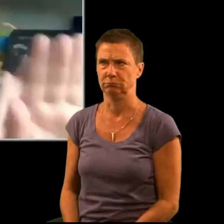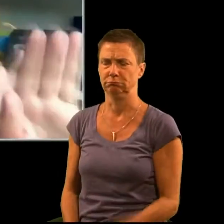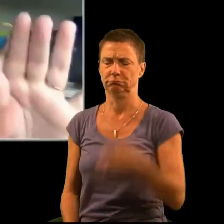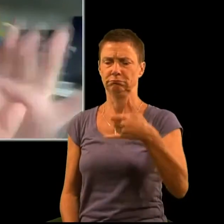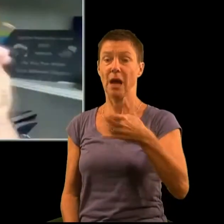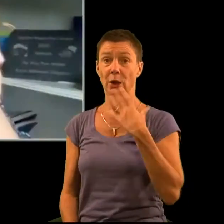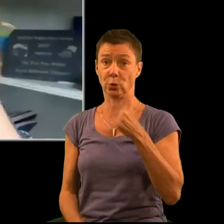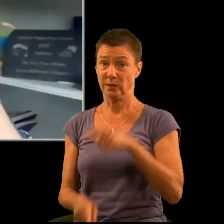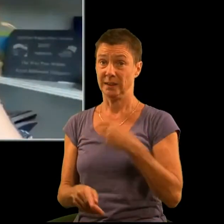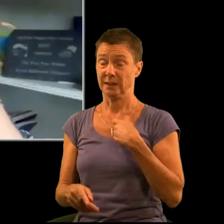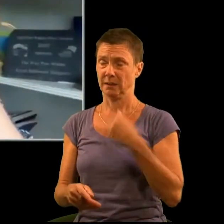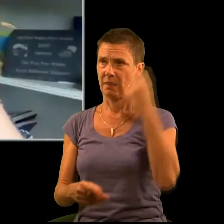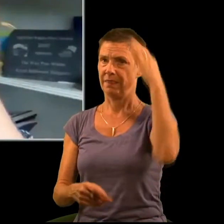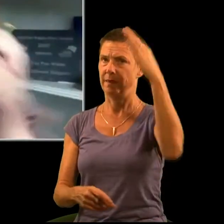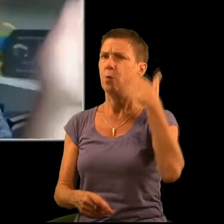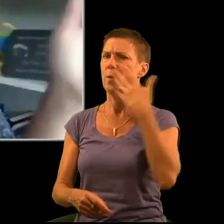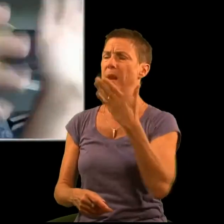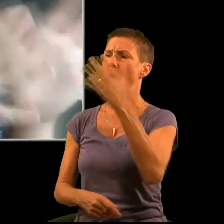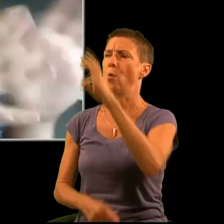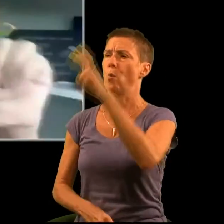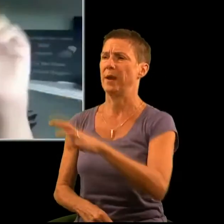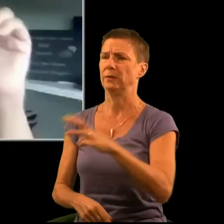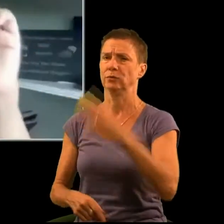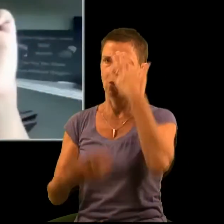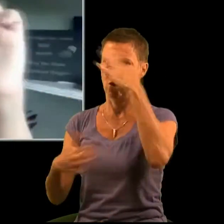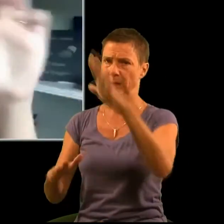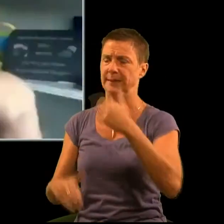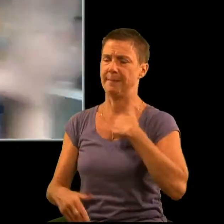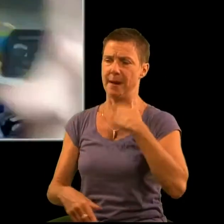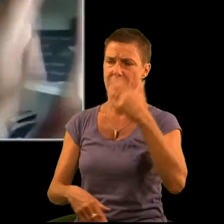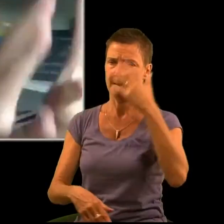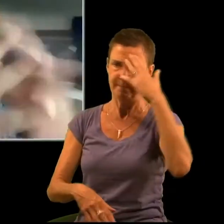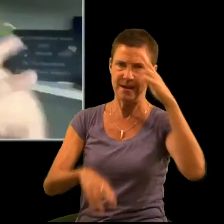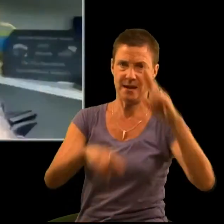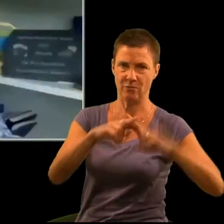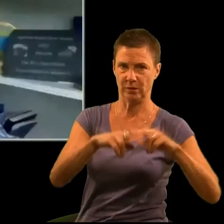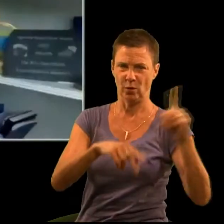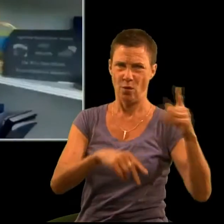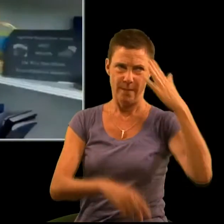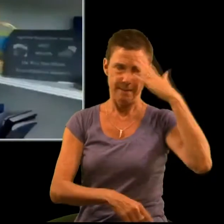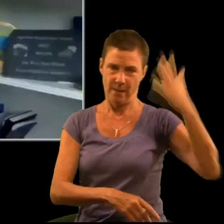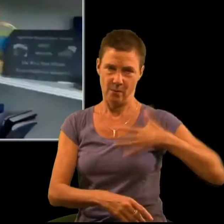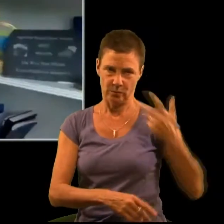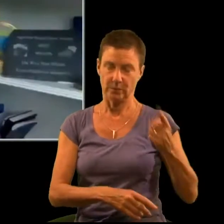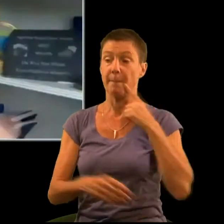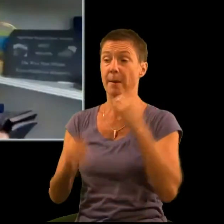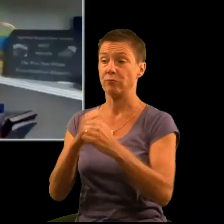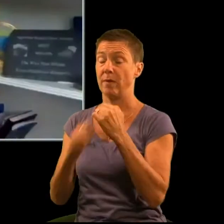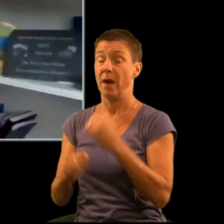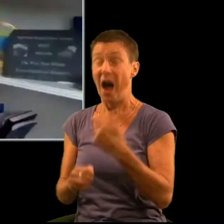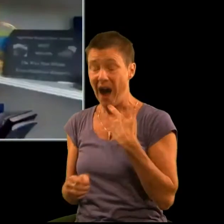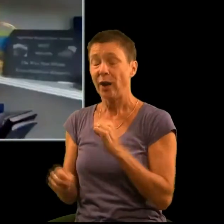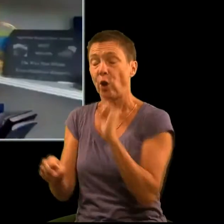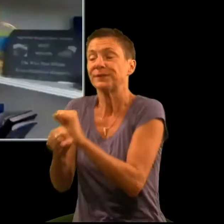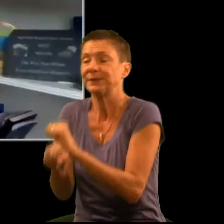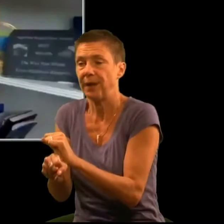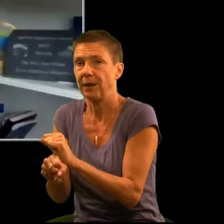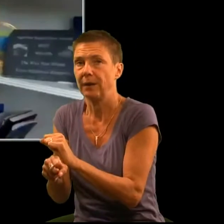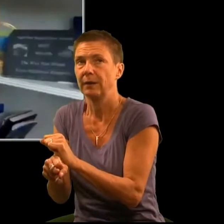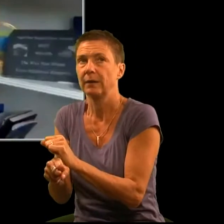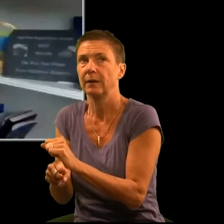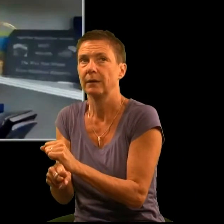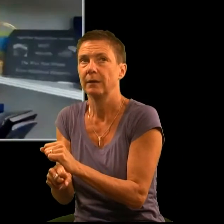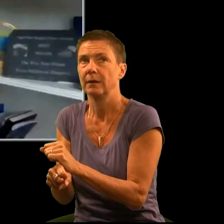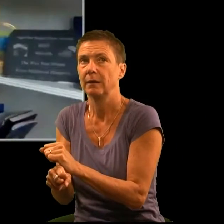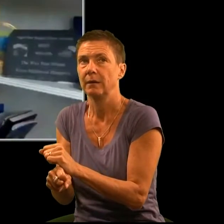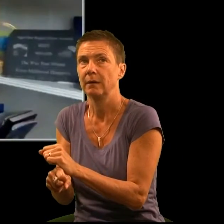on holiday in Wales with my brother and my dad and my mum, but my mum doesn't like that sort of stuff. And I got stuck. And were